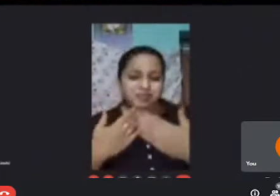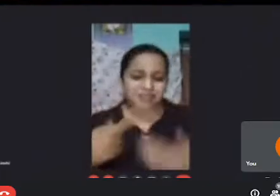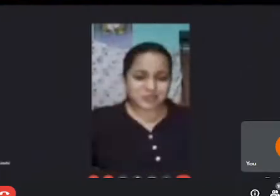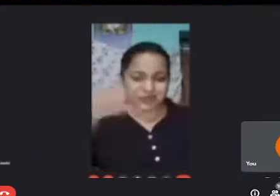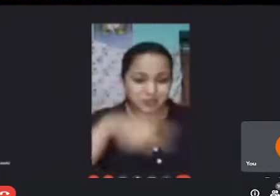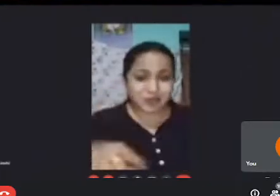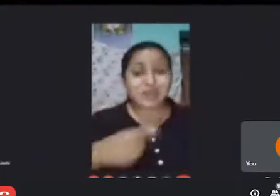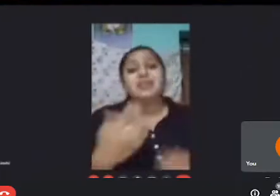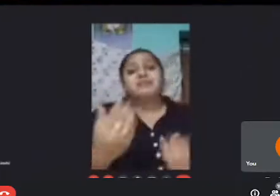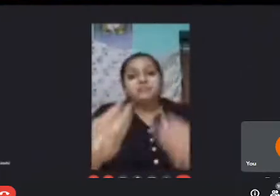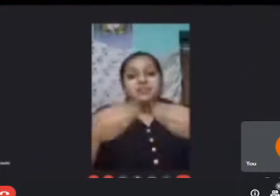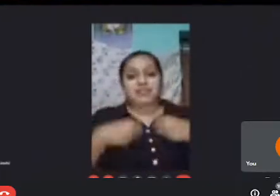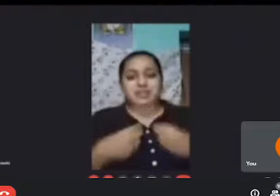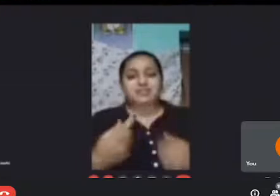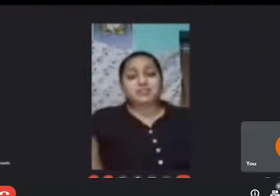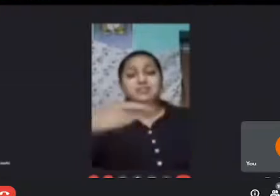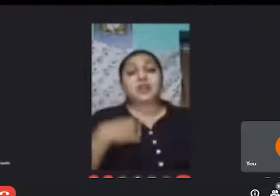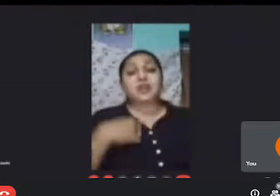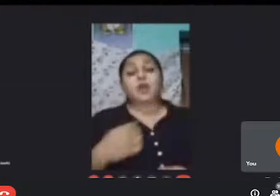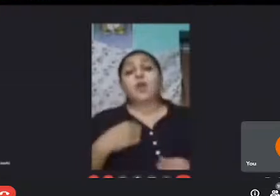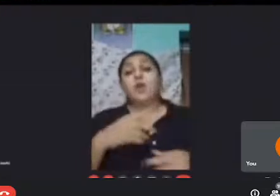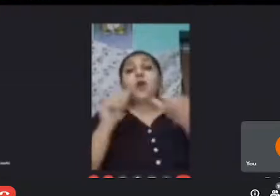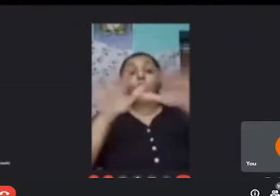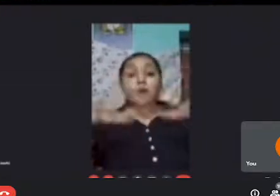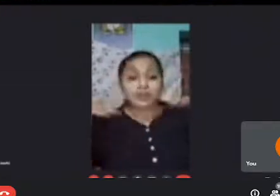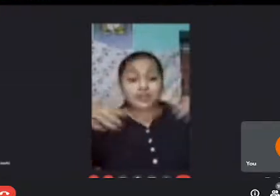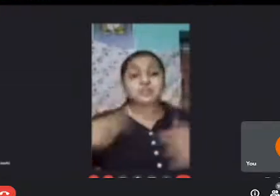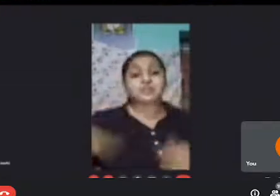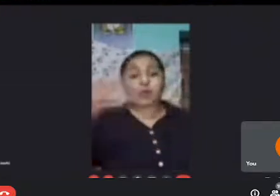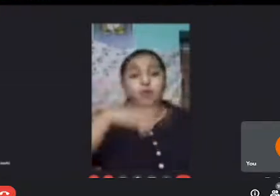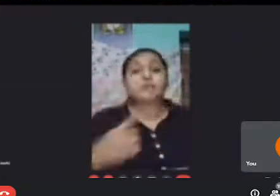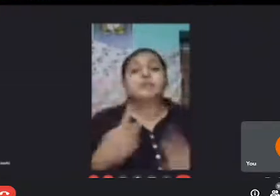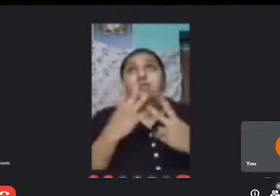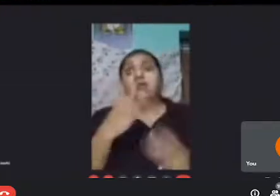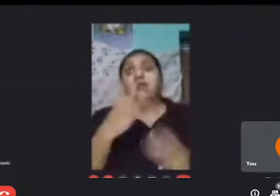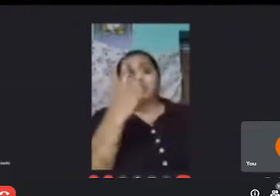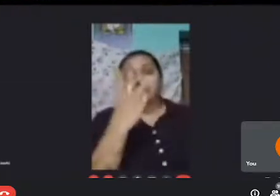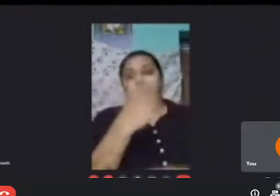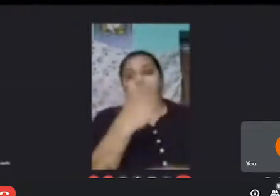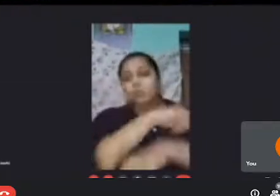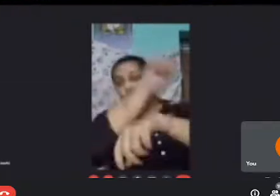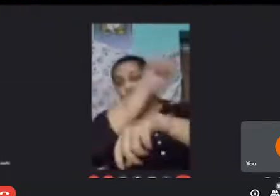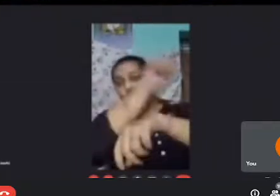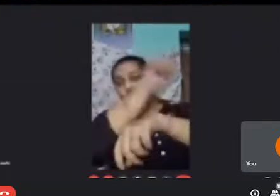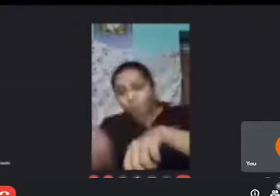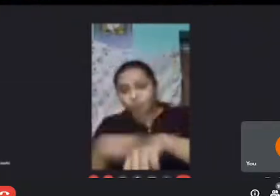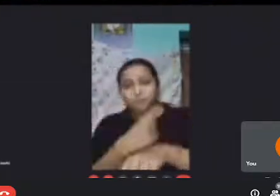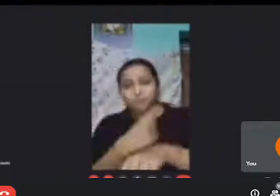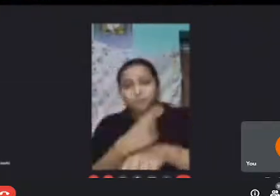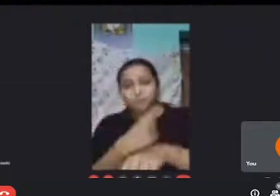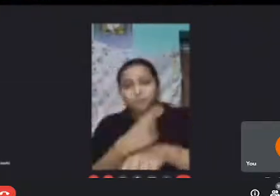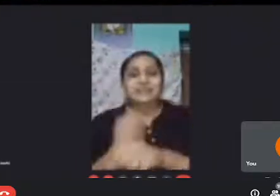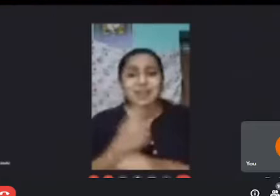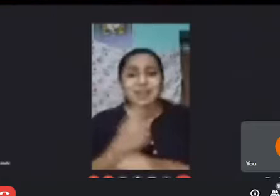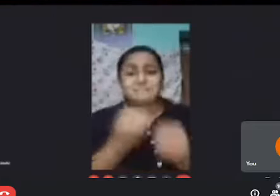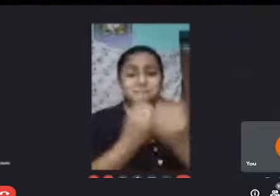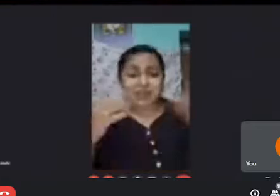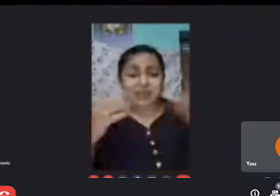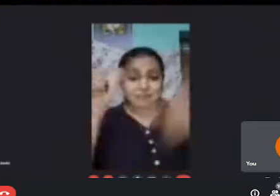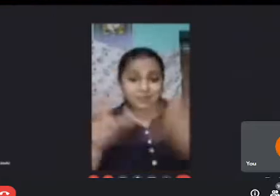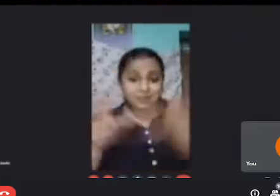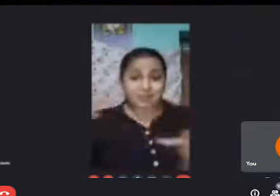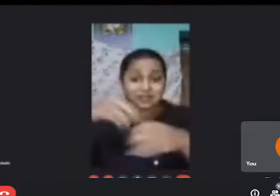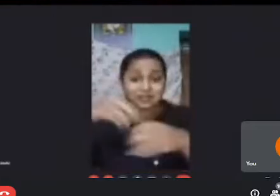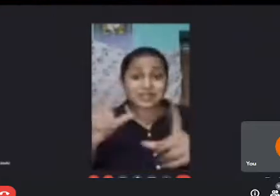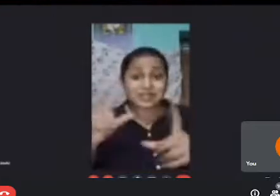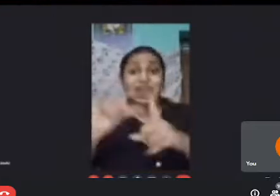here waiting since 3 o'clock. There were many people, former directors and also the present